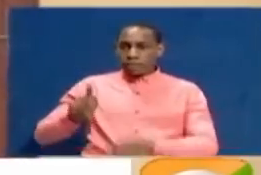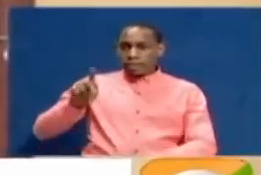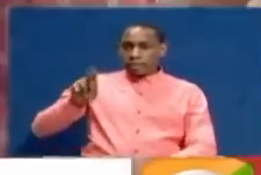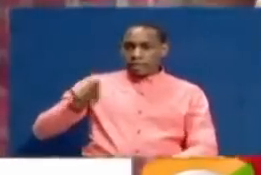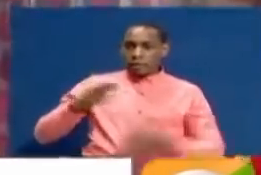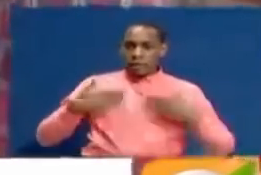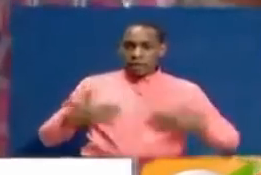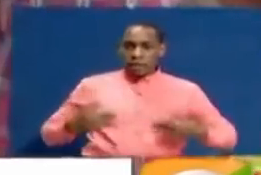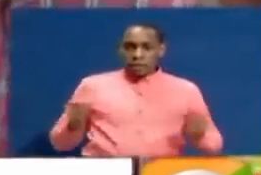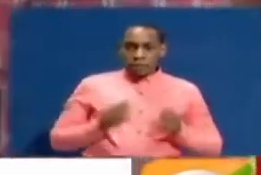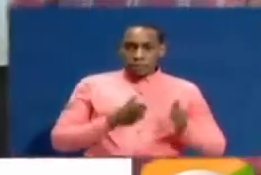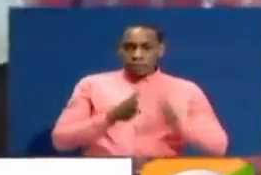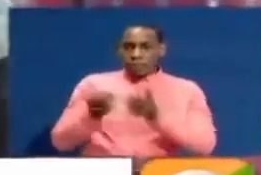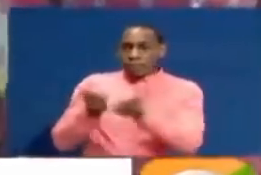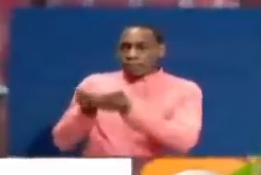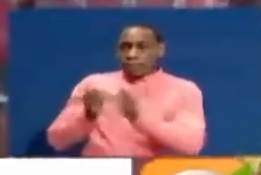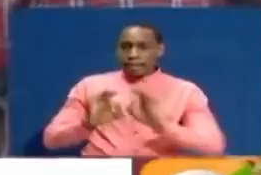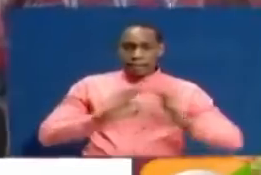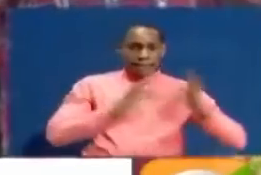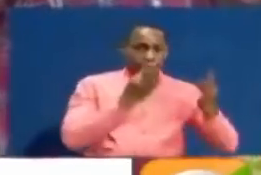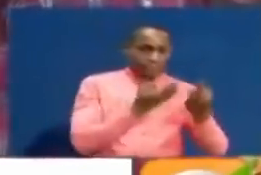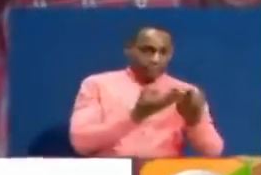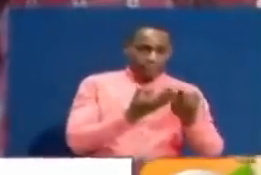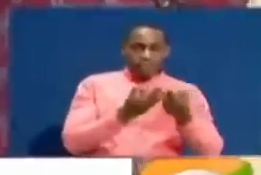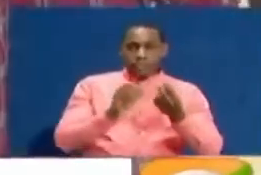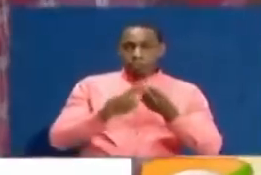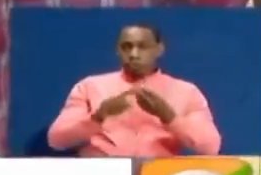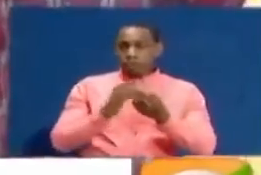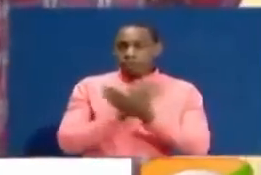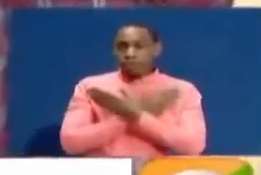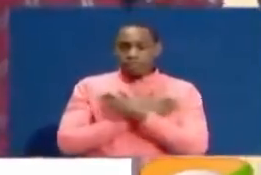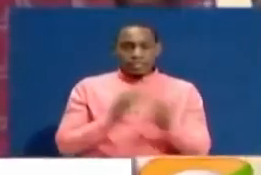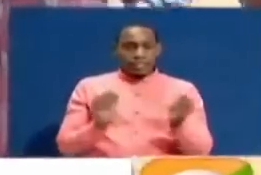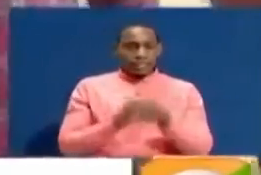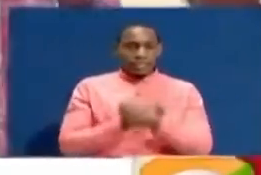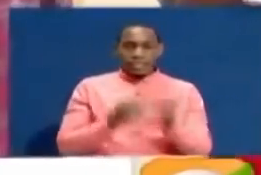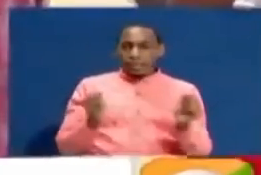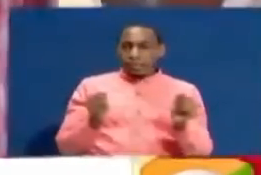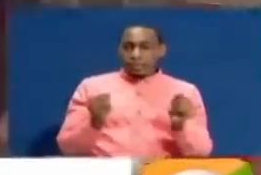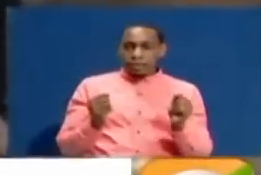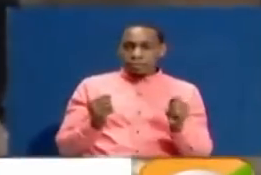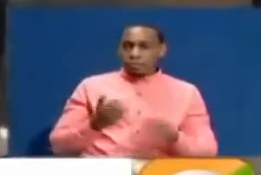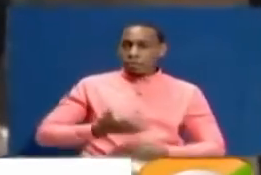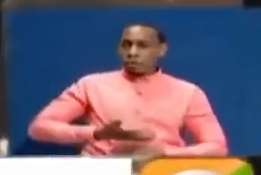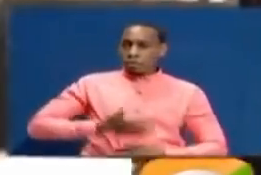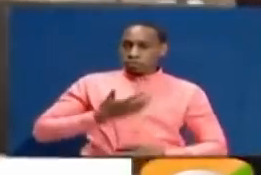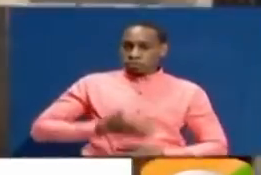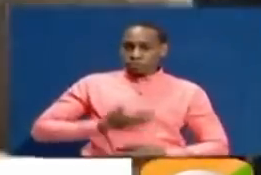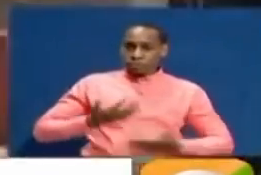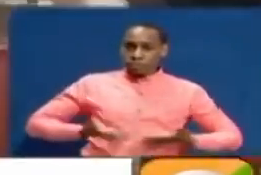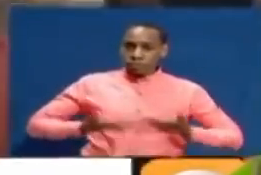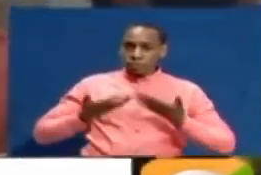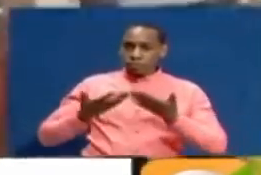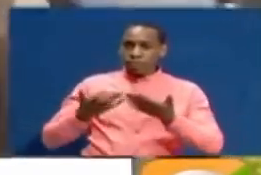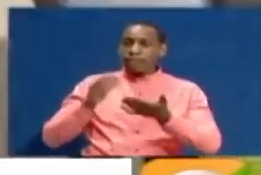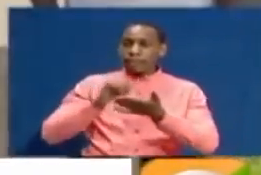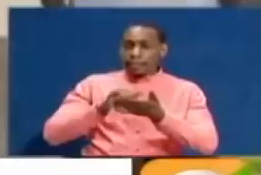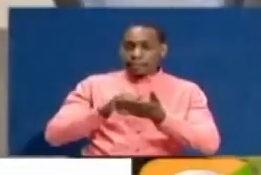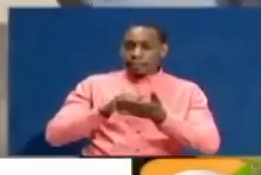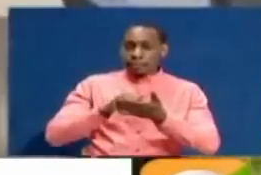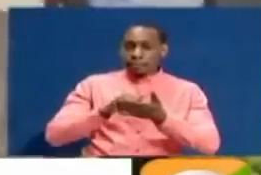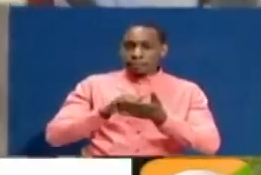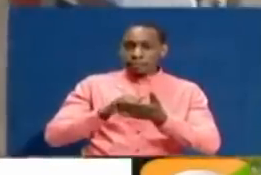morgue Saturday, family and friends could not contain their layered anger and grief, both which have